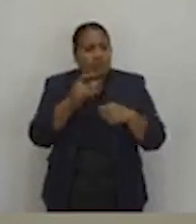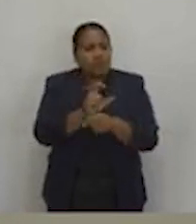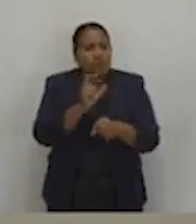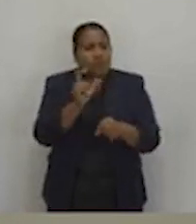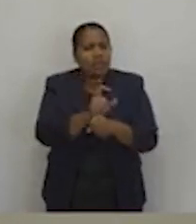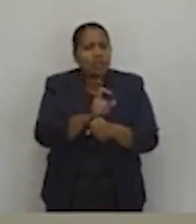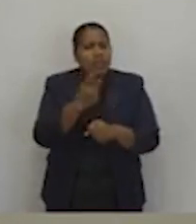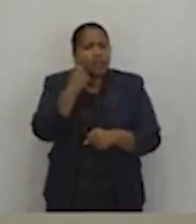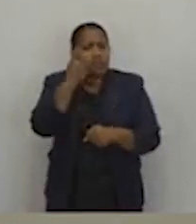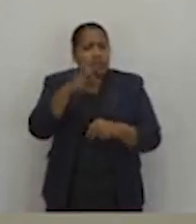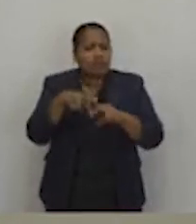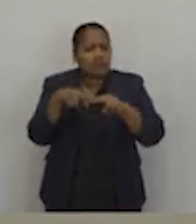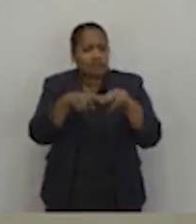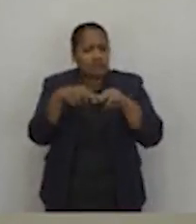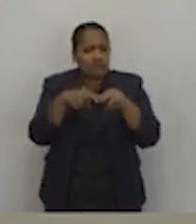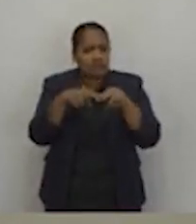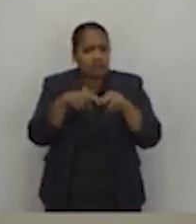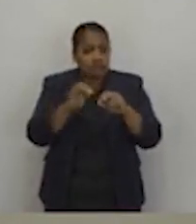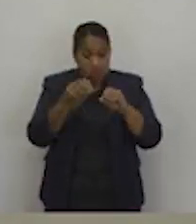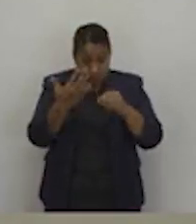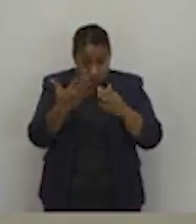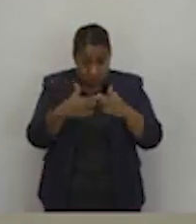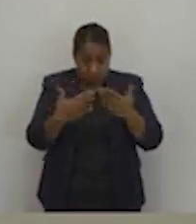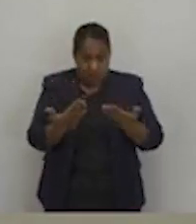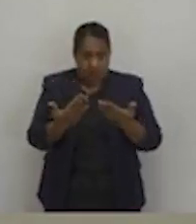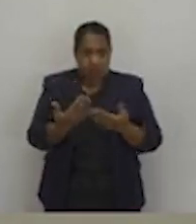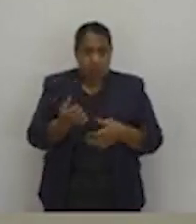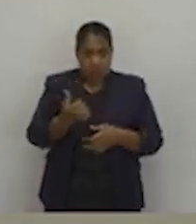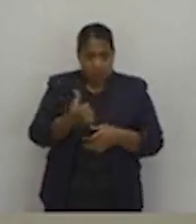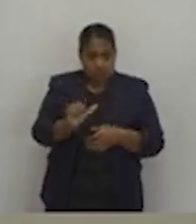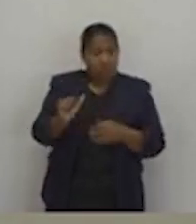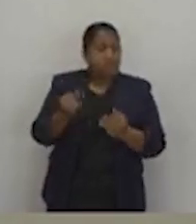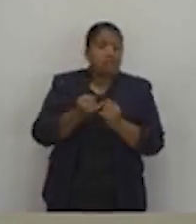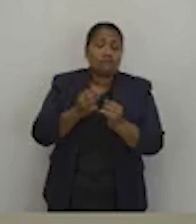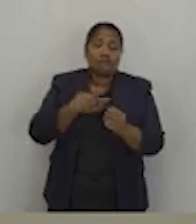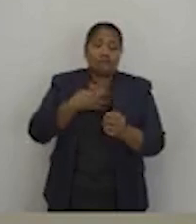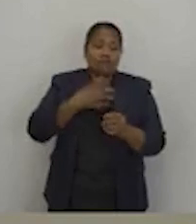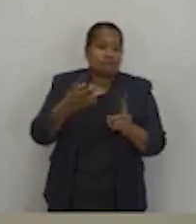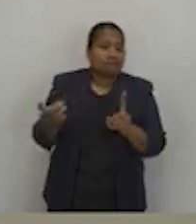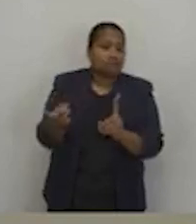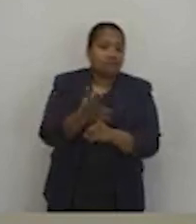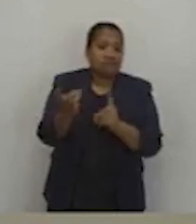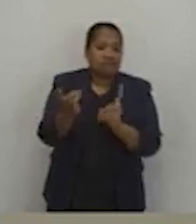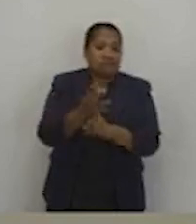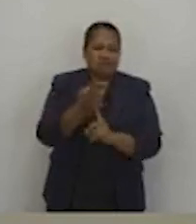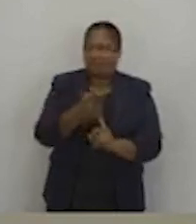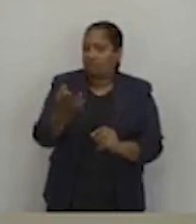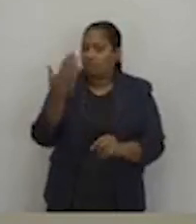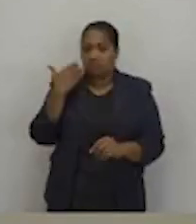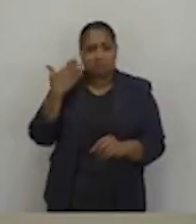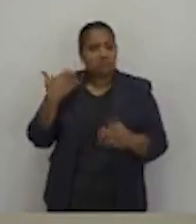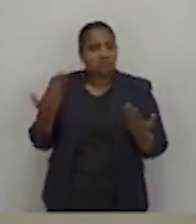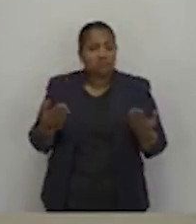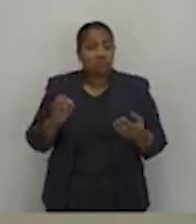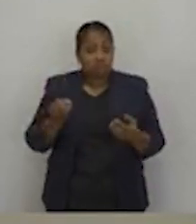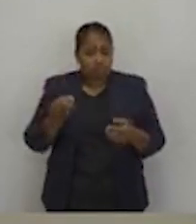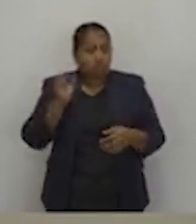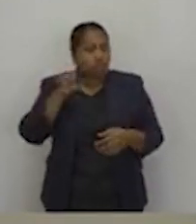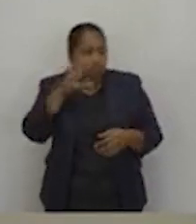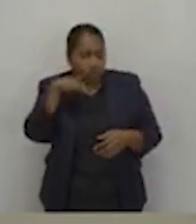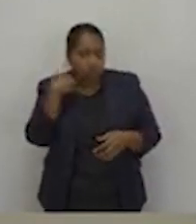its use now is more critical than ever before. As always, these measures will change with